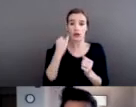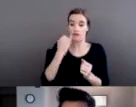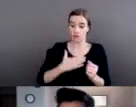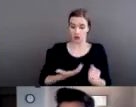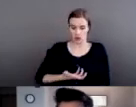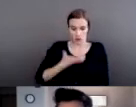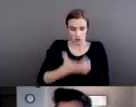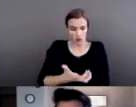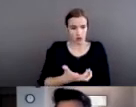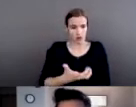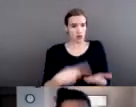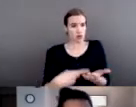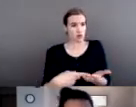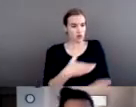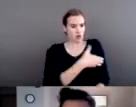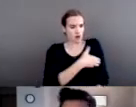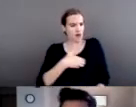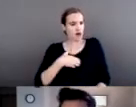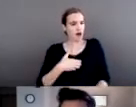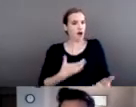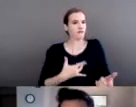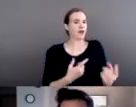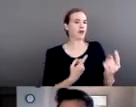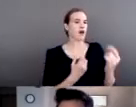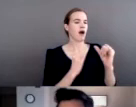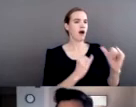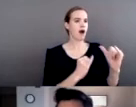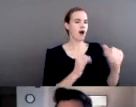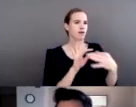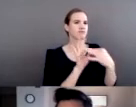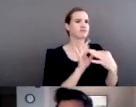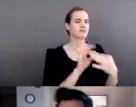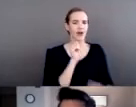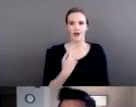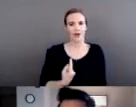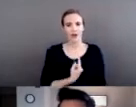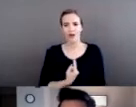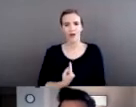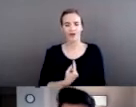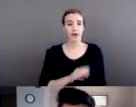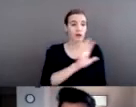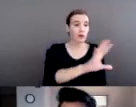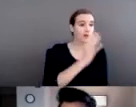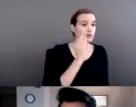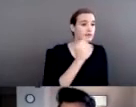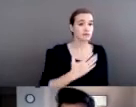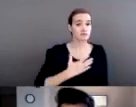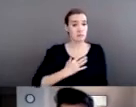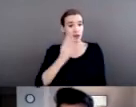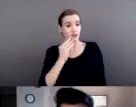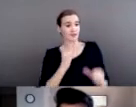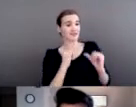have to go through this alone. You know, it happened to me, it happened to you. and now we can go through this together. We can